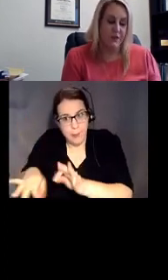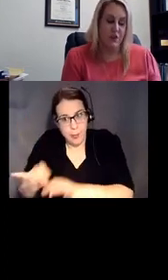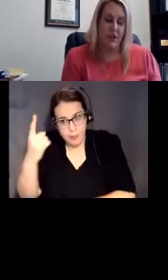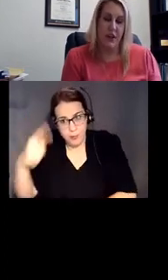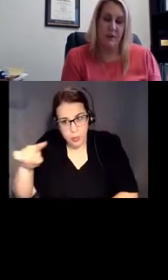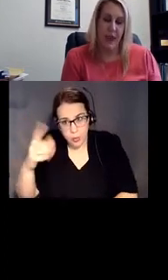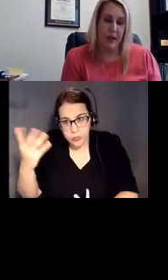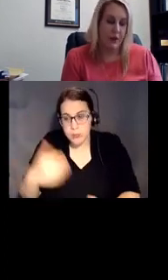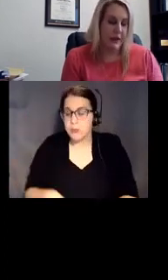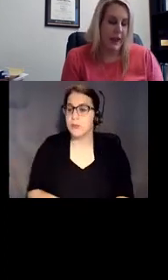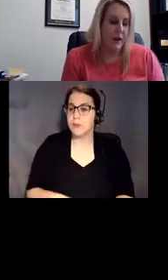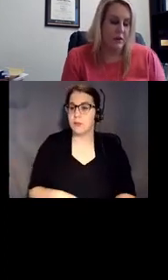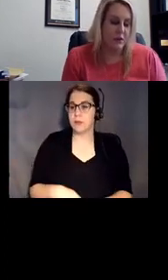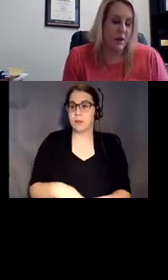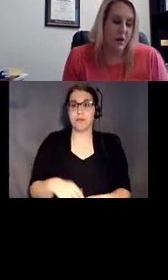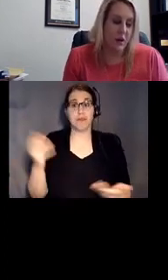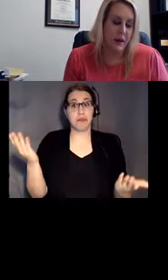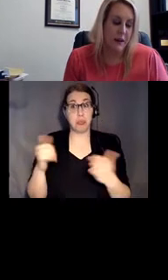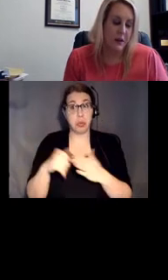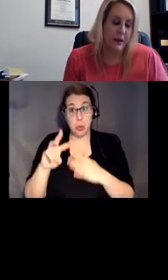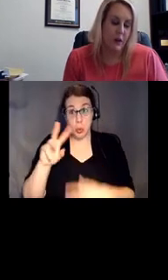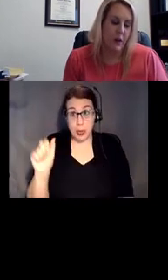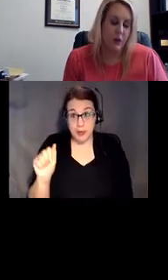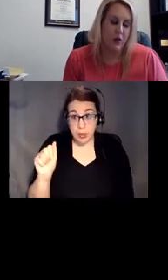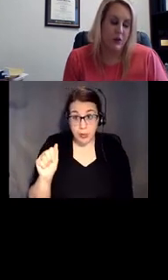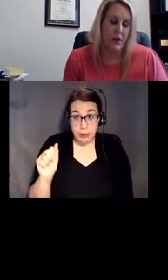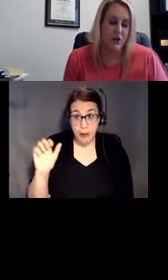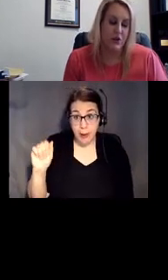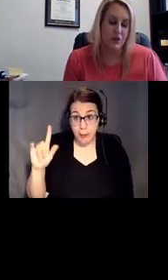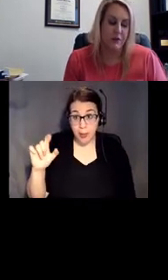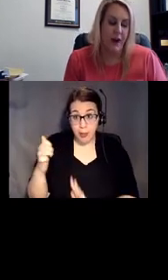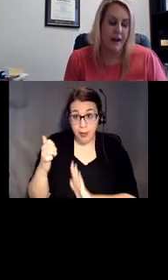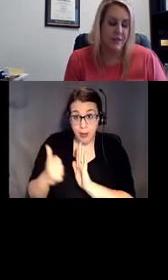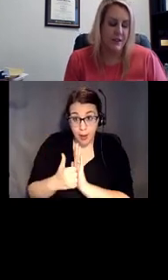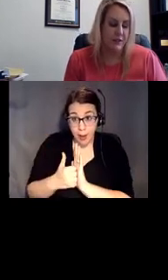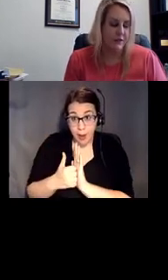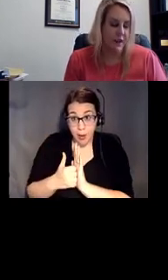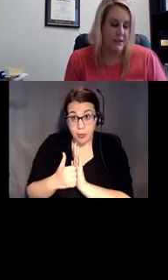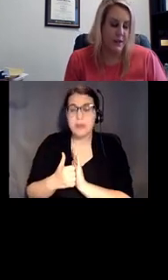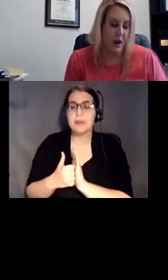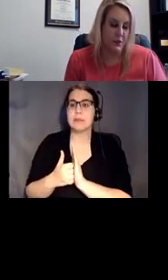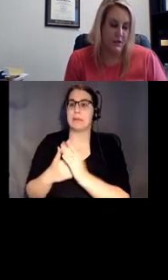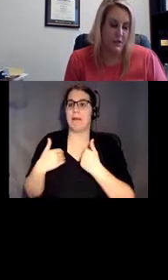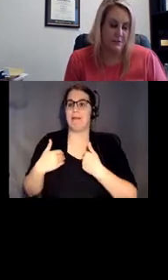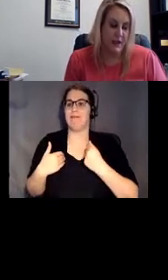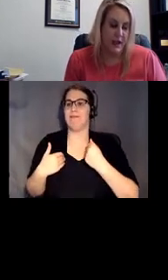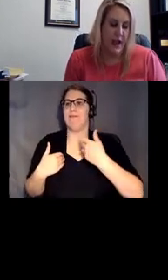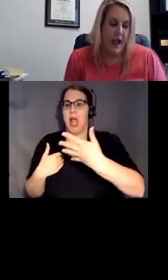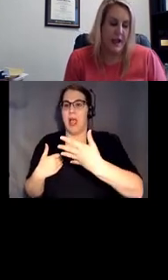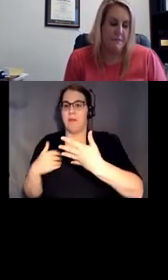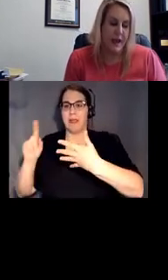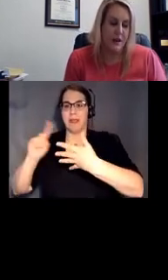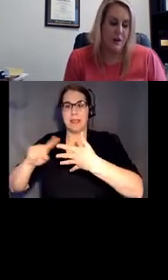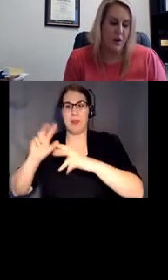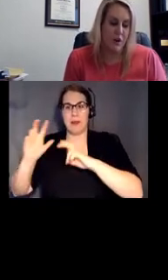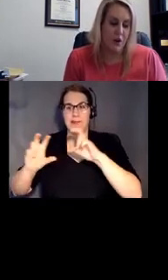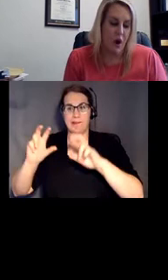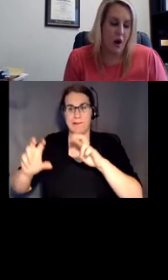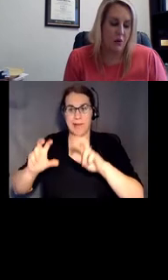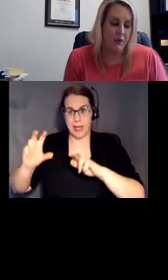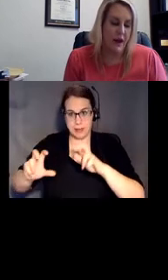In West Virginia, ABLE account holders can choose from 5 different investment options and